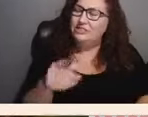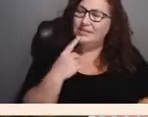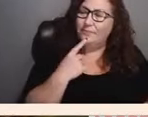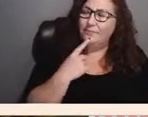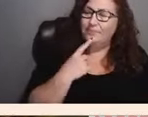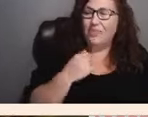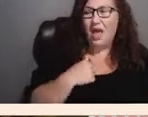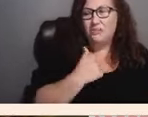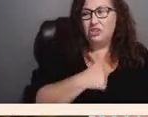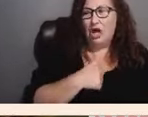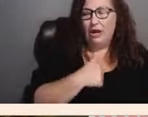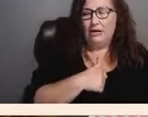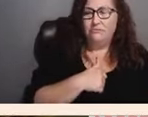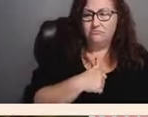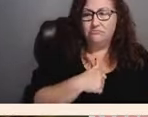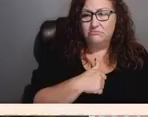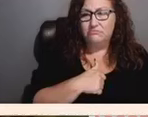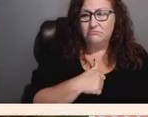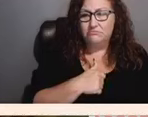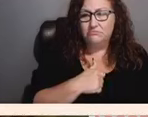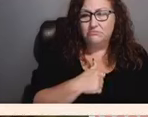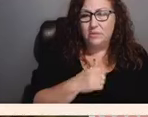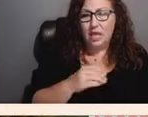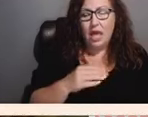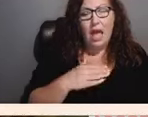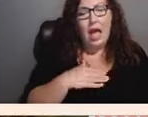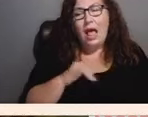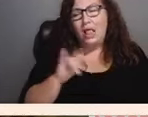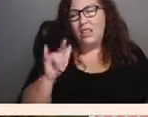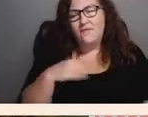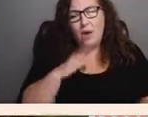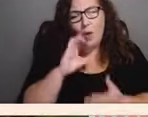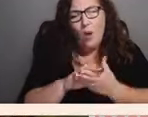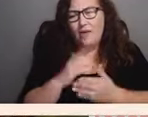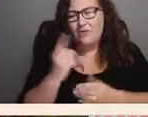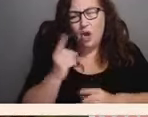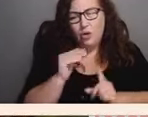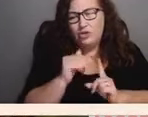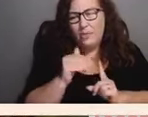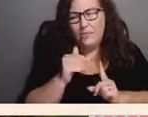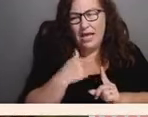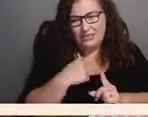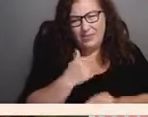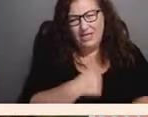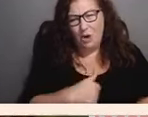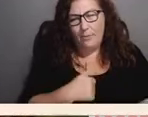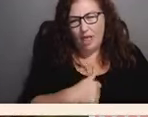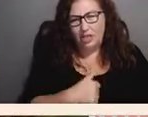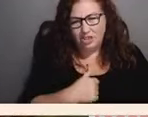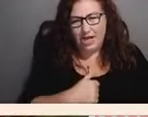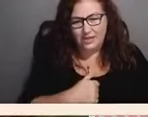sorry. I love my wife because she always reminds me to apologize.